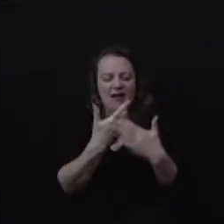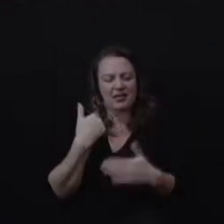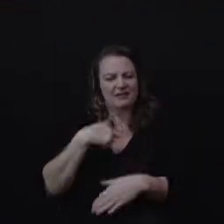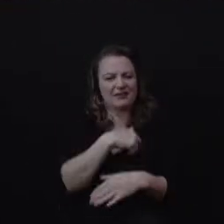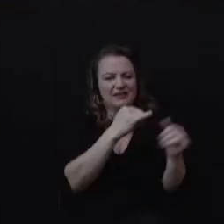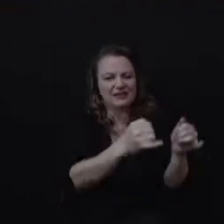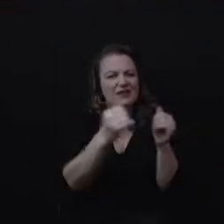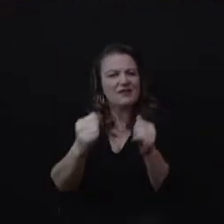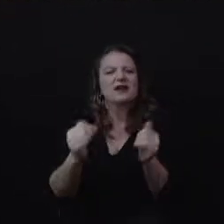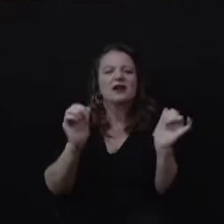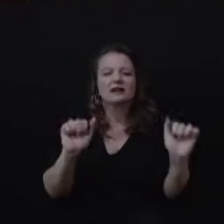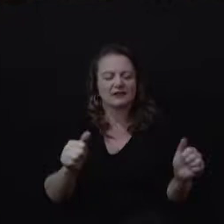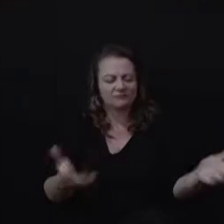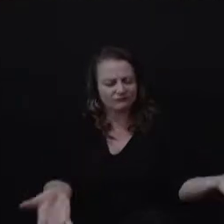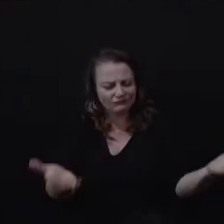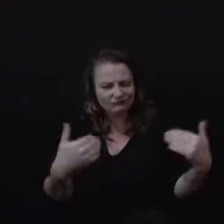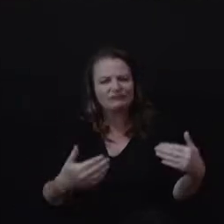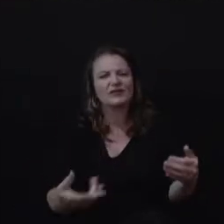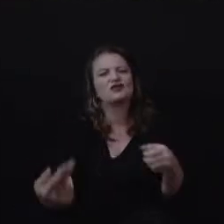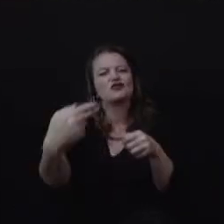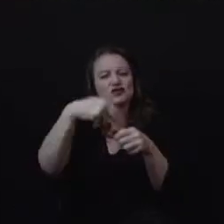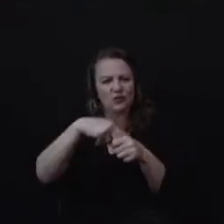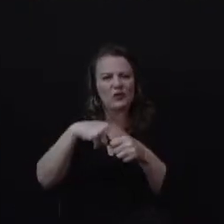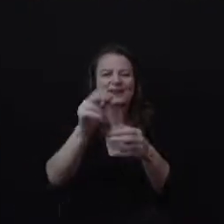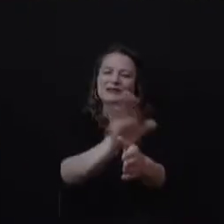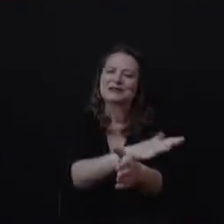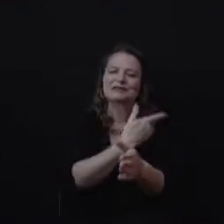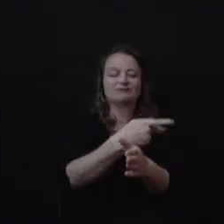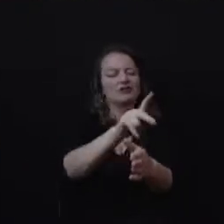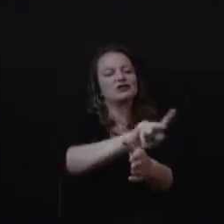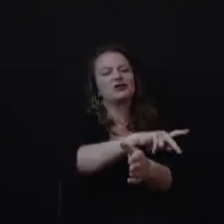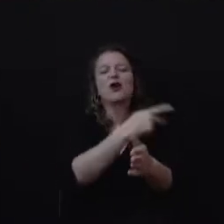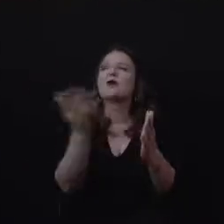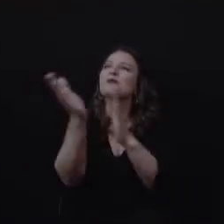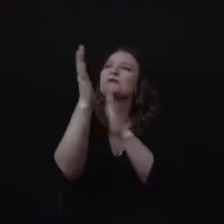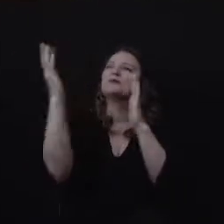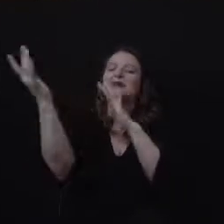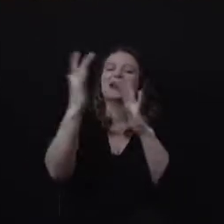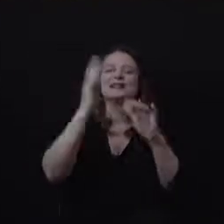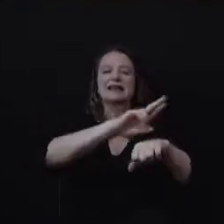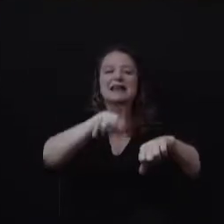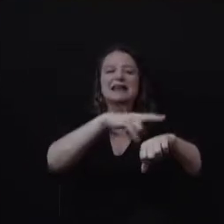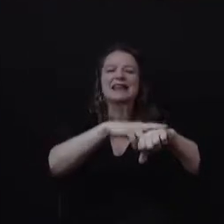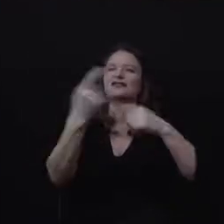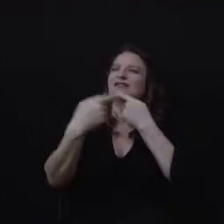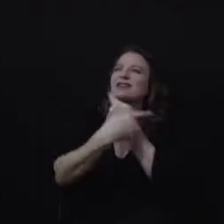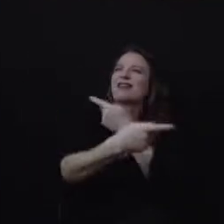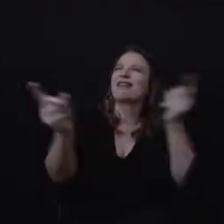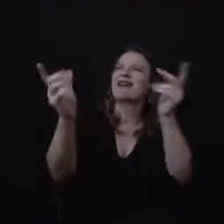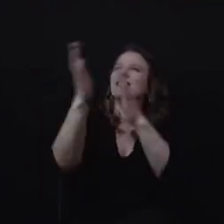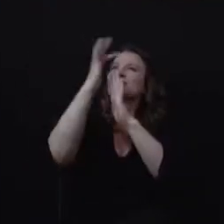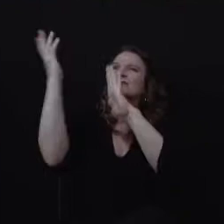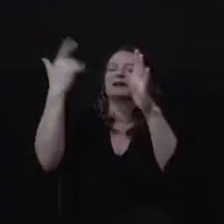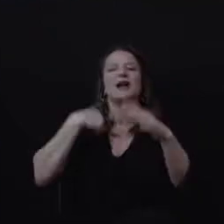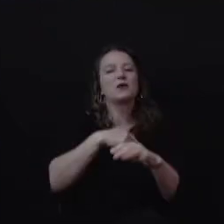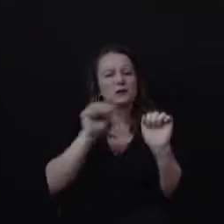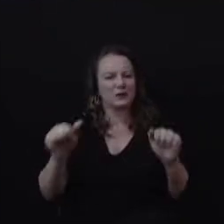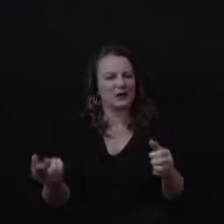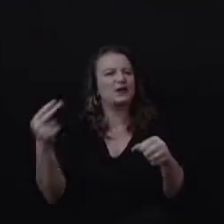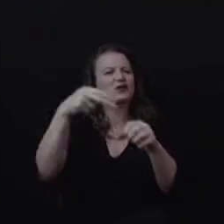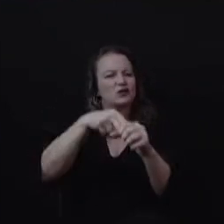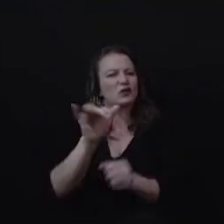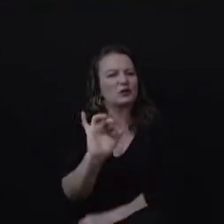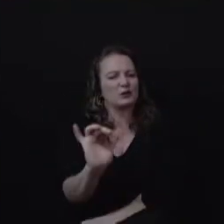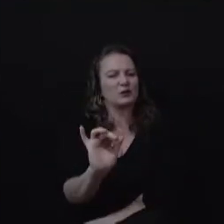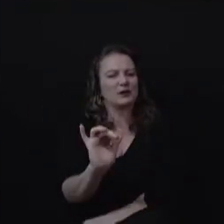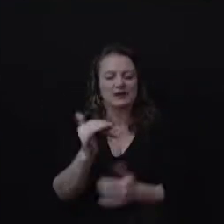we are invited to join that song of praise, that even nature declares His praise, and that we can join it too. So in